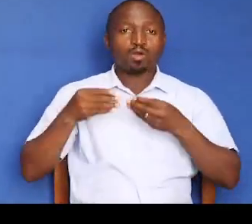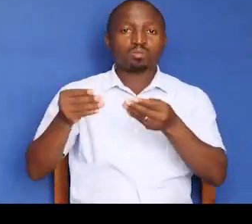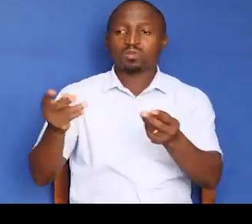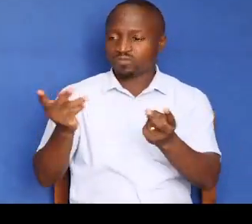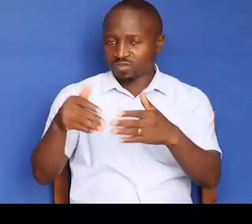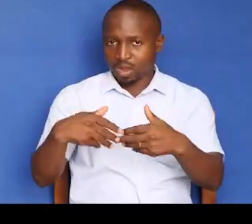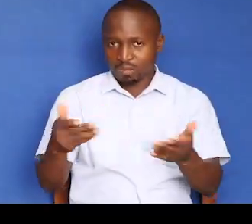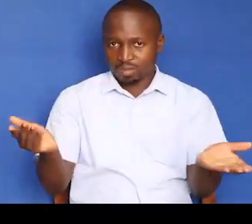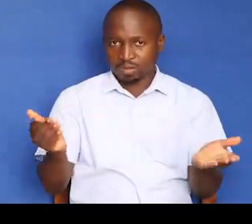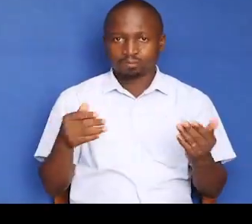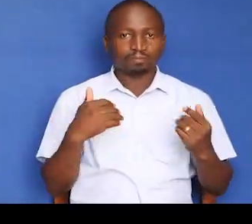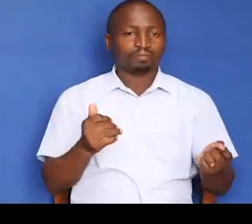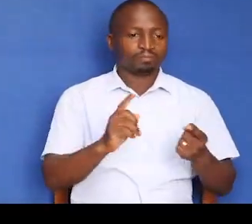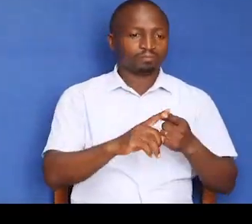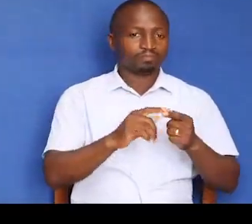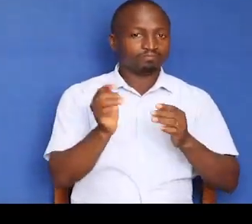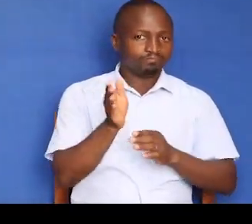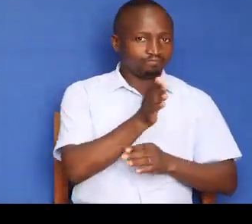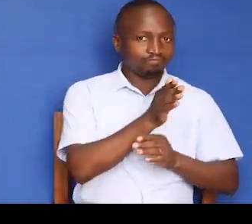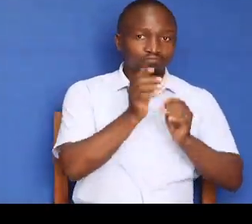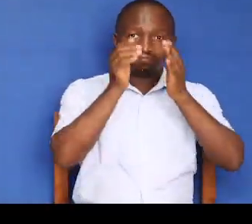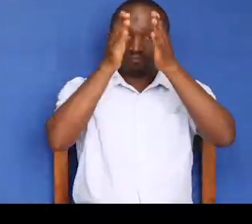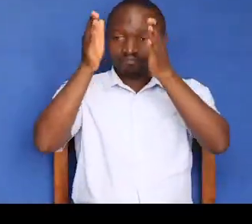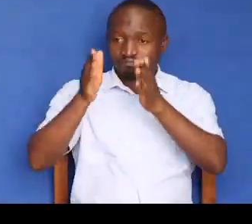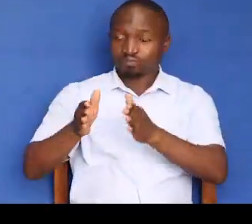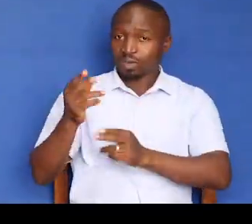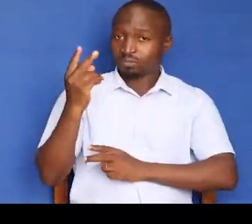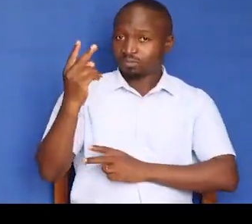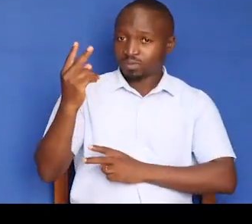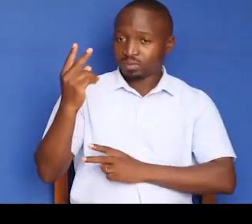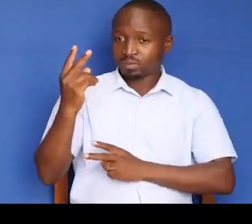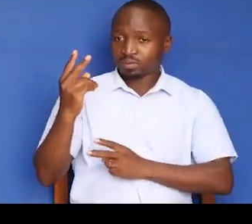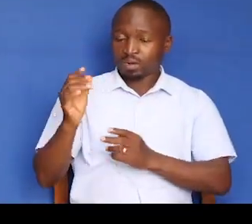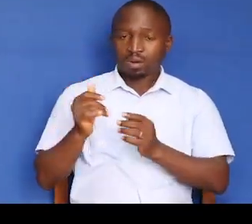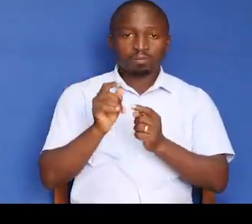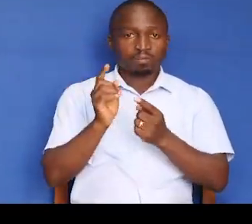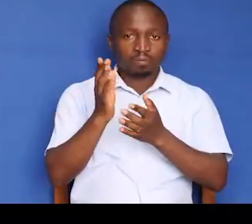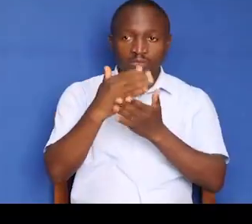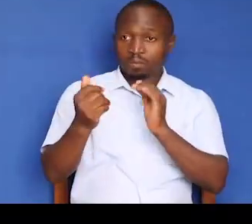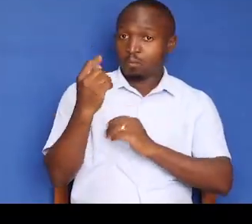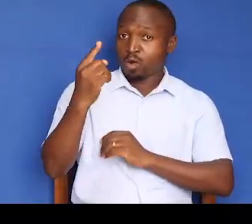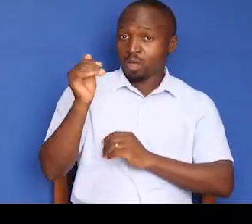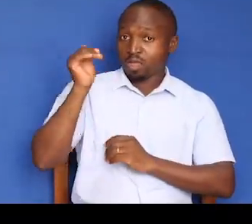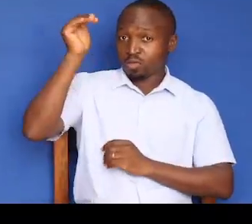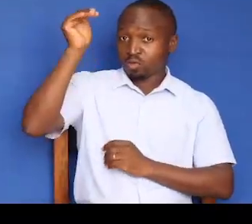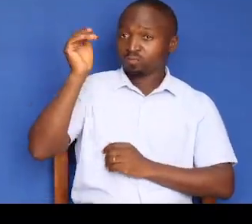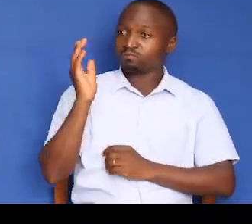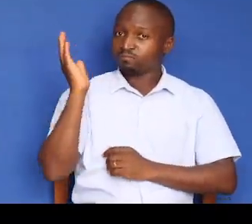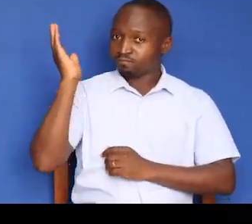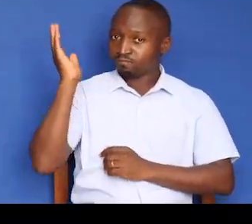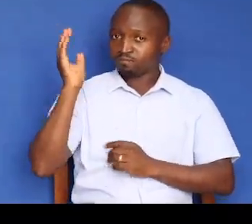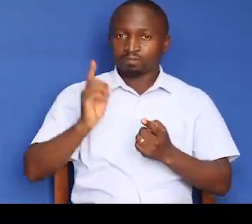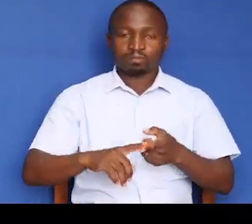level. But when we come at level 2 of output, no, level 1 output, at